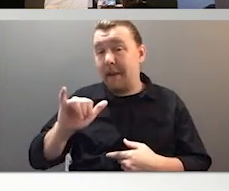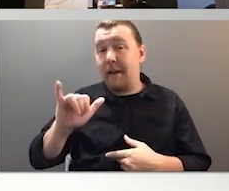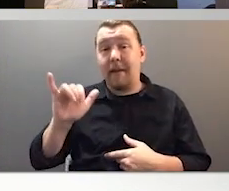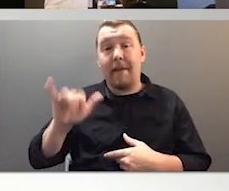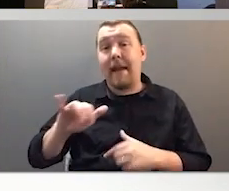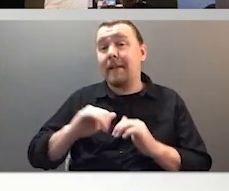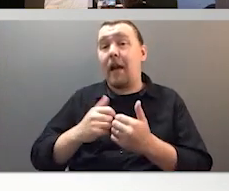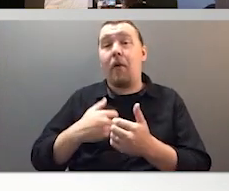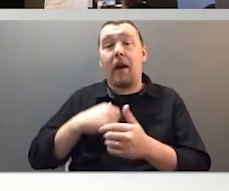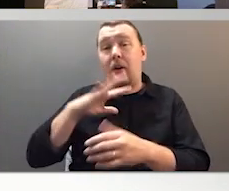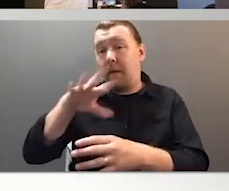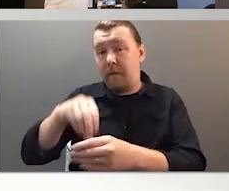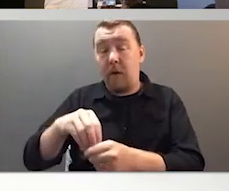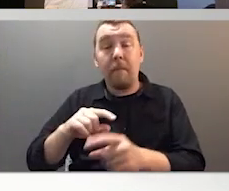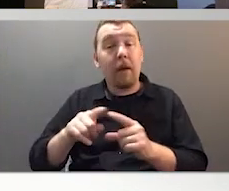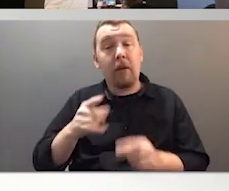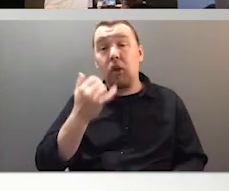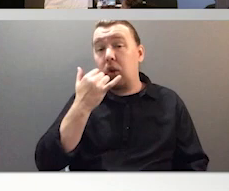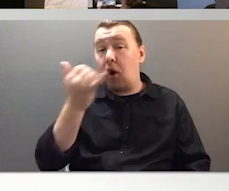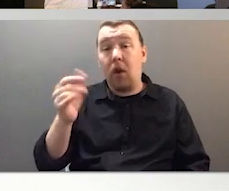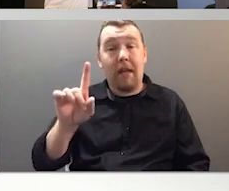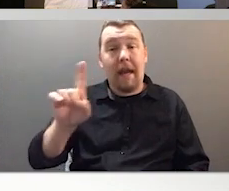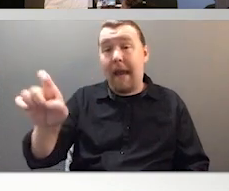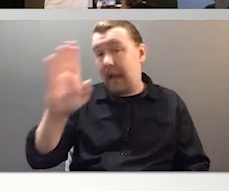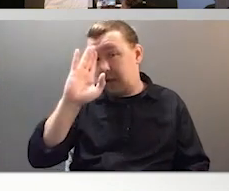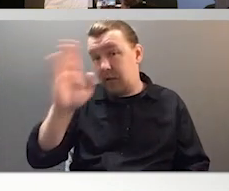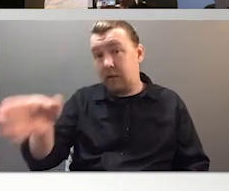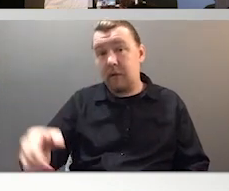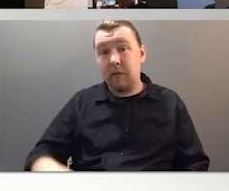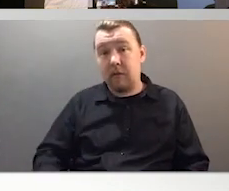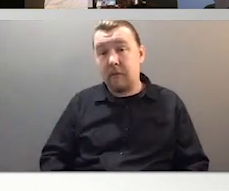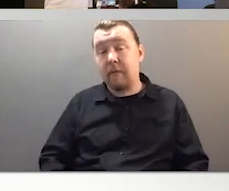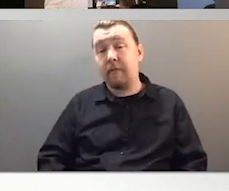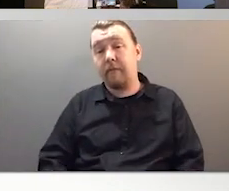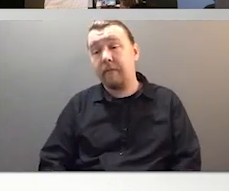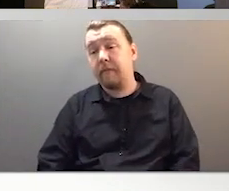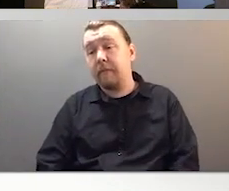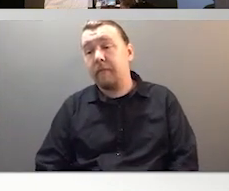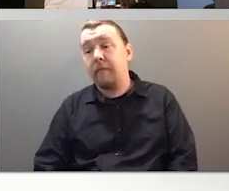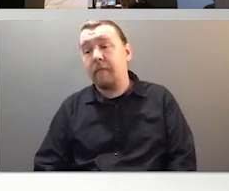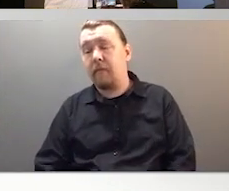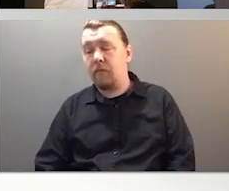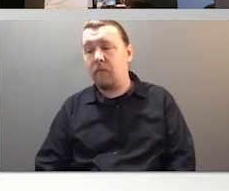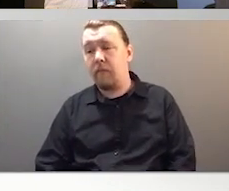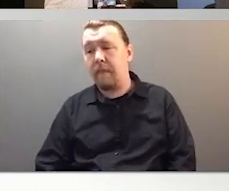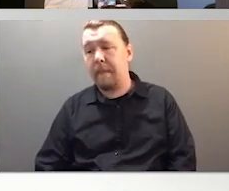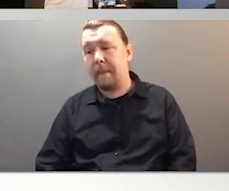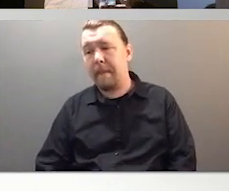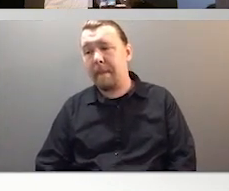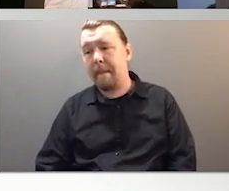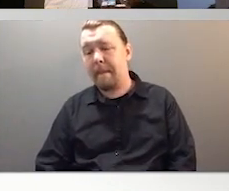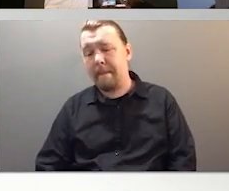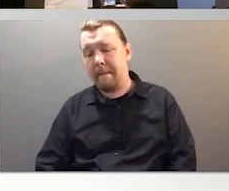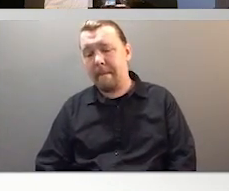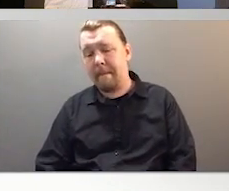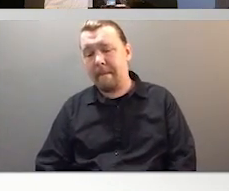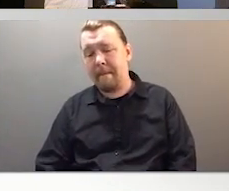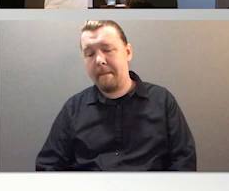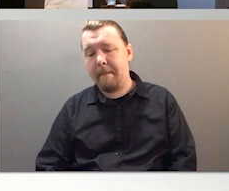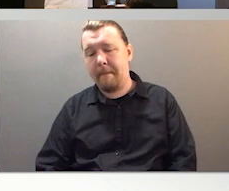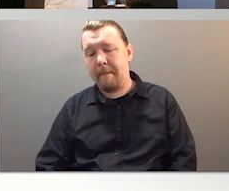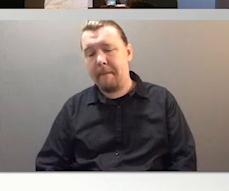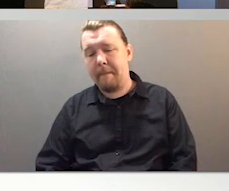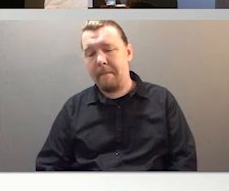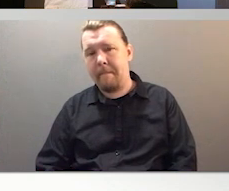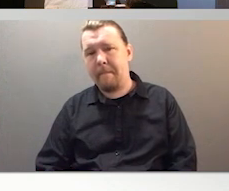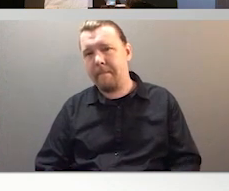calling and ask, do you have? You travel, do you still do that, or are you based out of a certain city now? So right